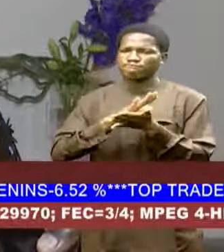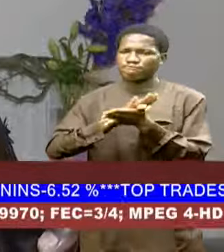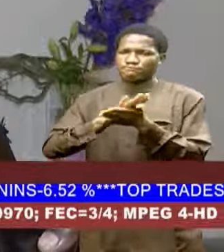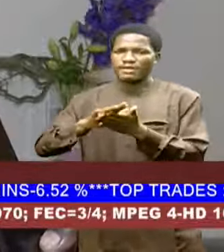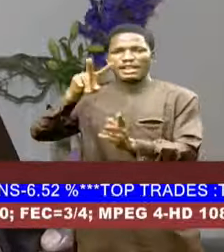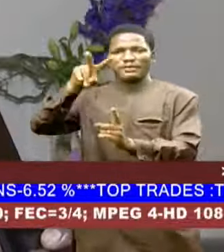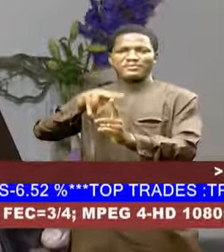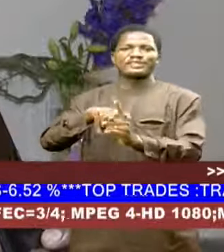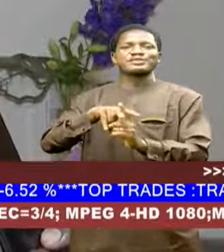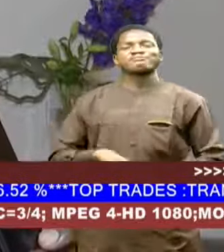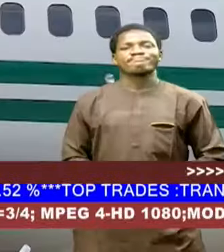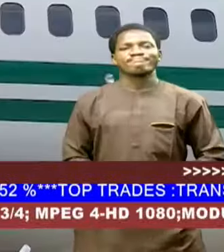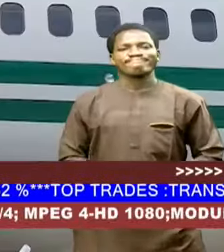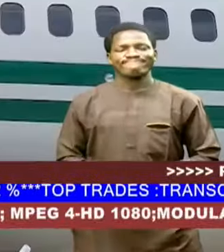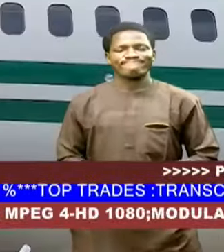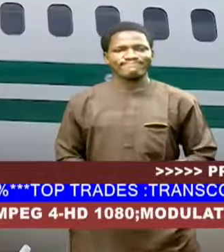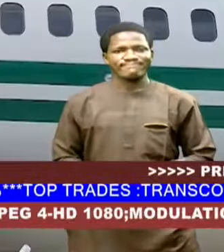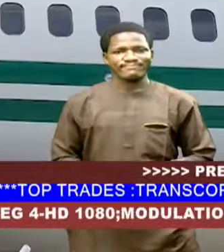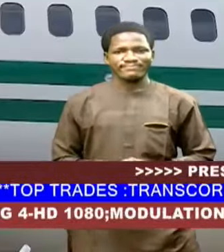the memorandum.